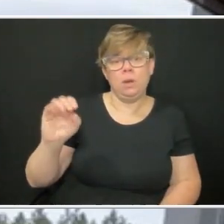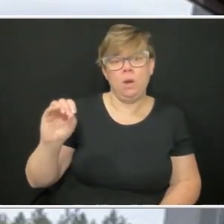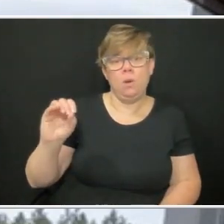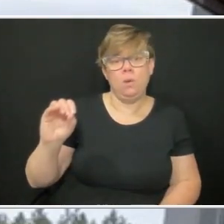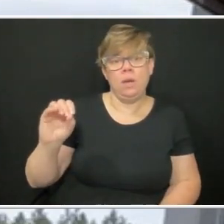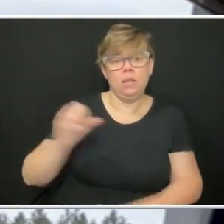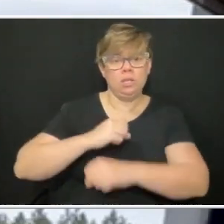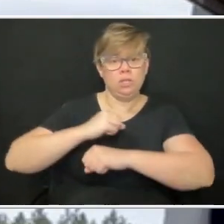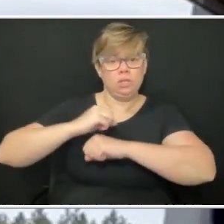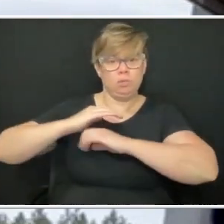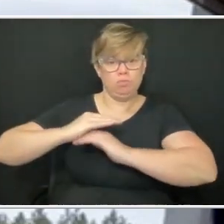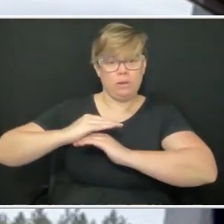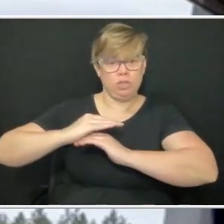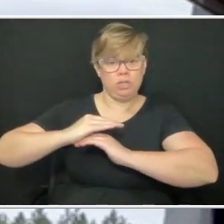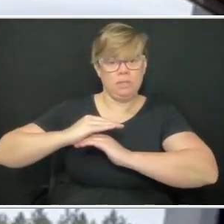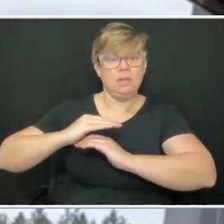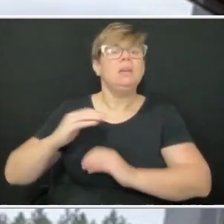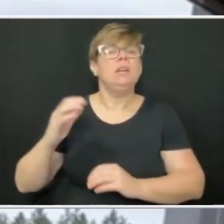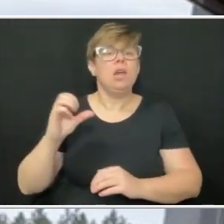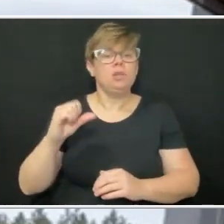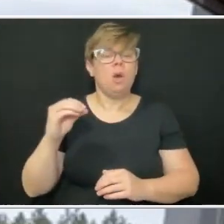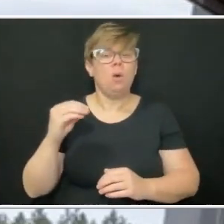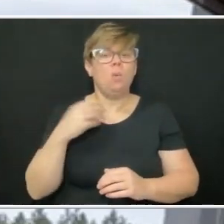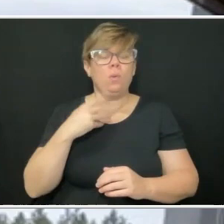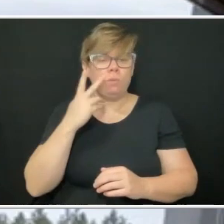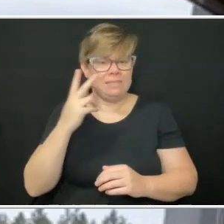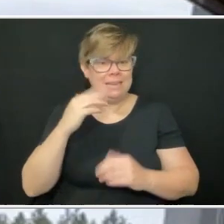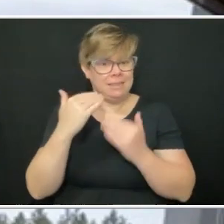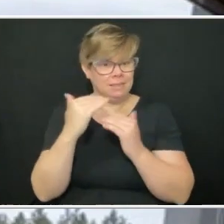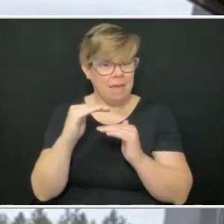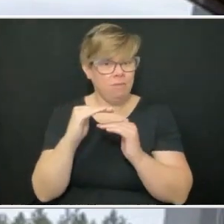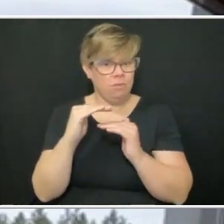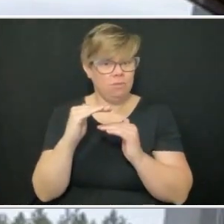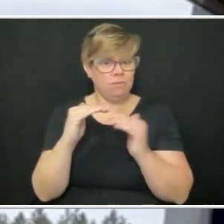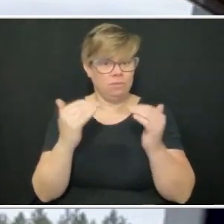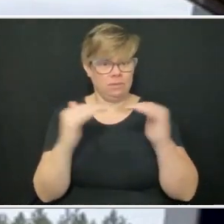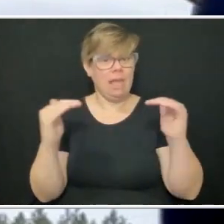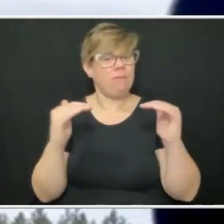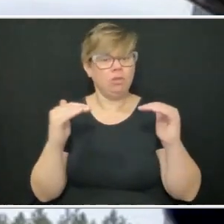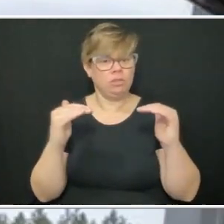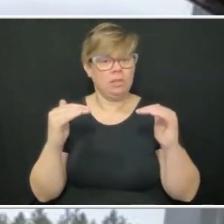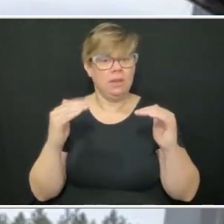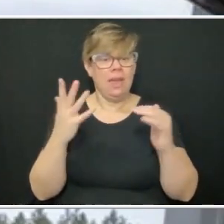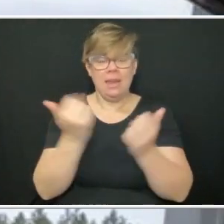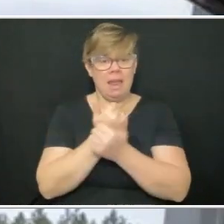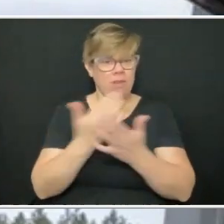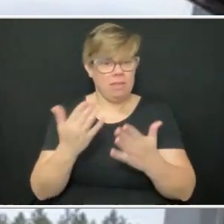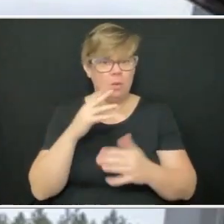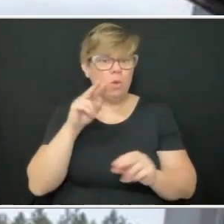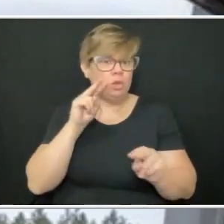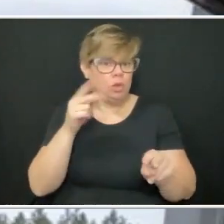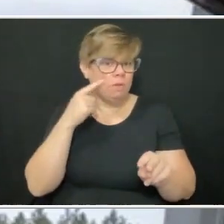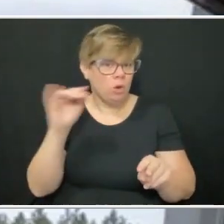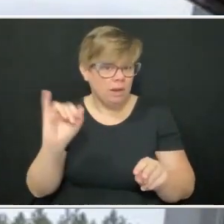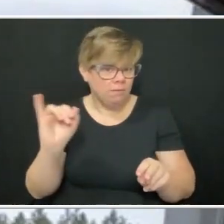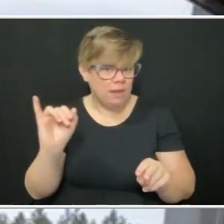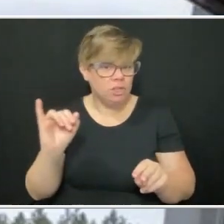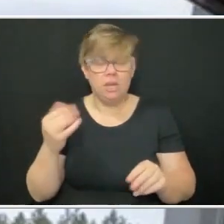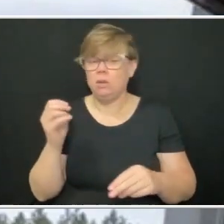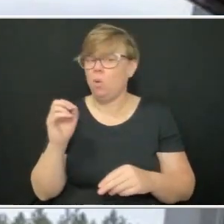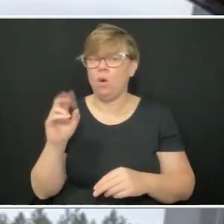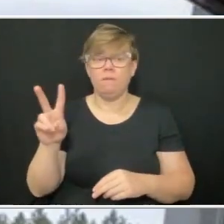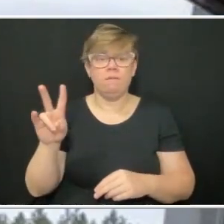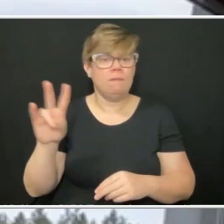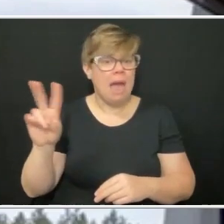levels of that, but you also watch for the infections or some of the things that kind of pop up, the viruses that'll pop up